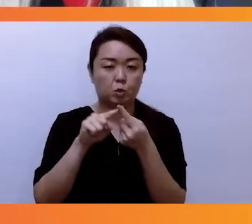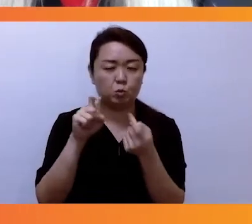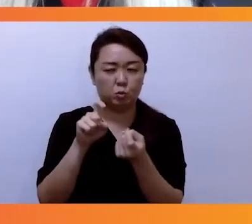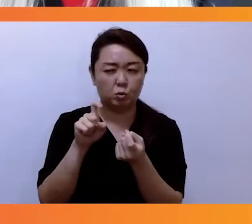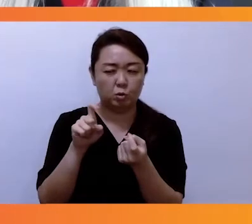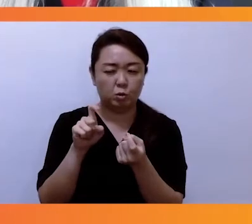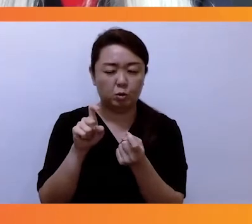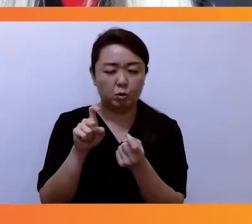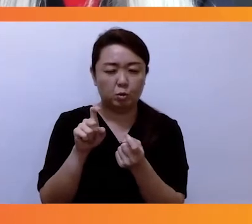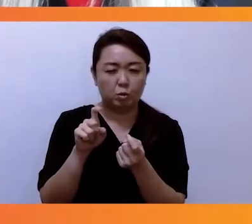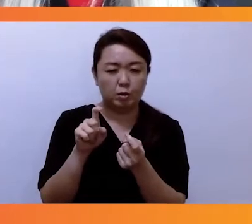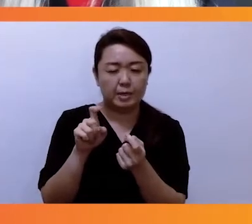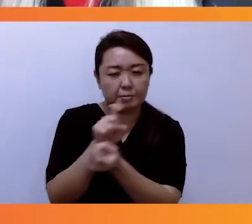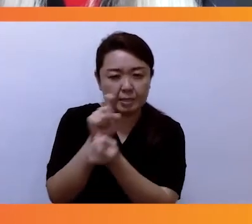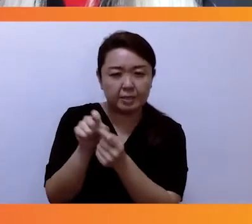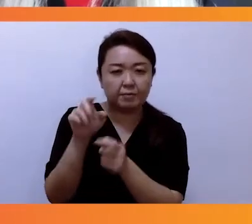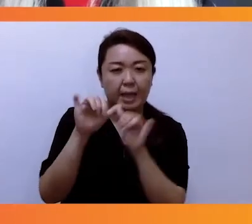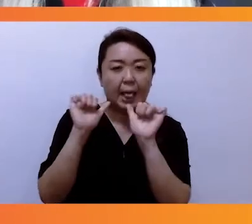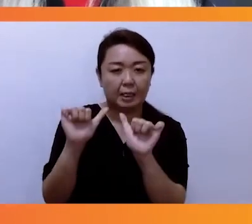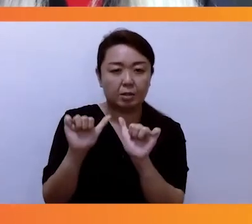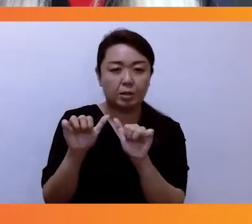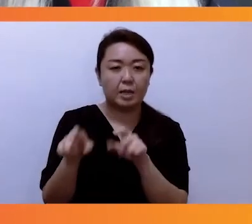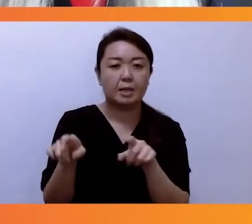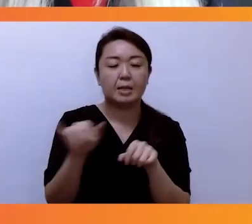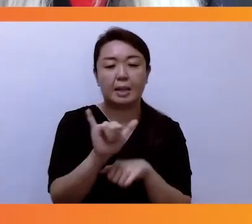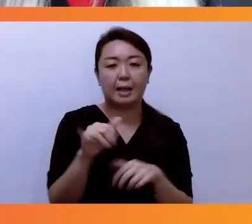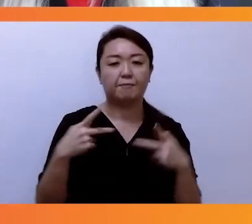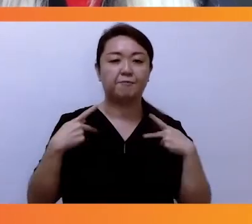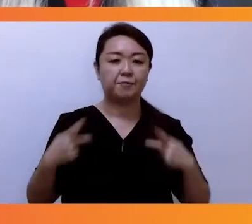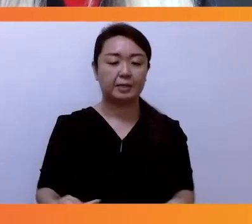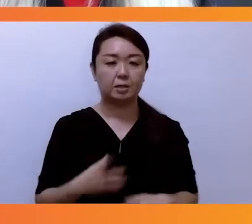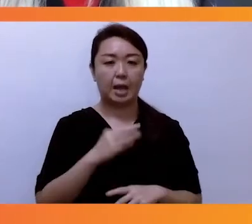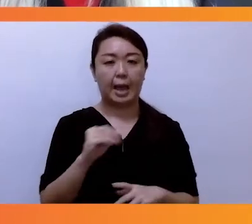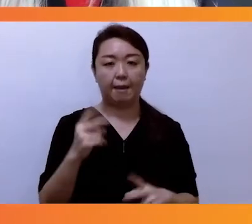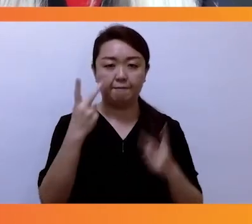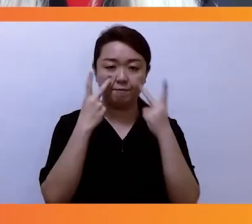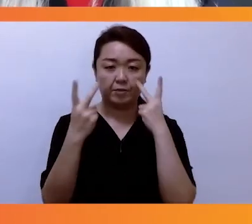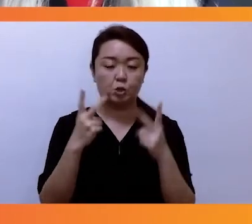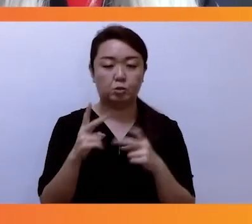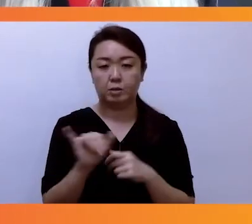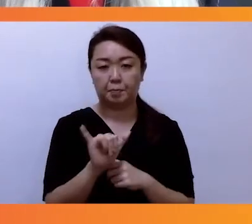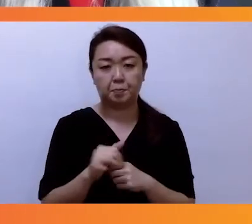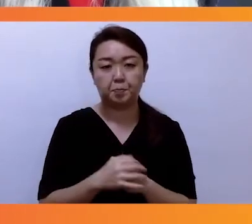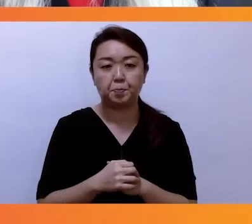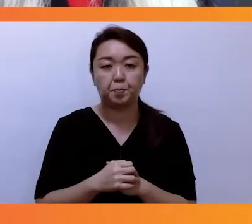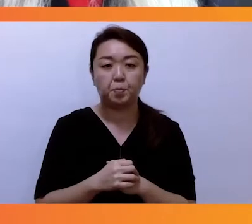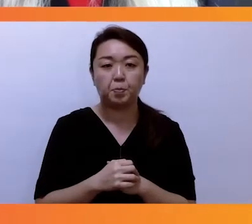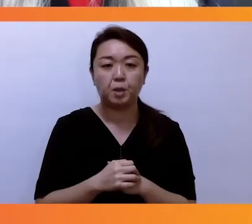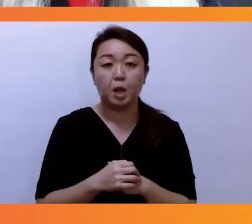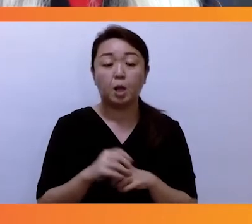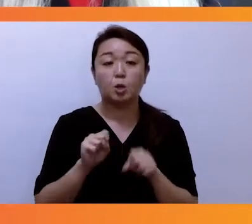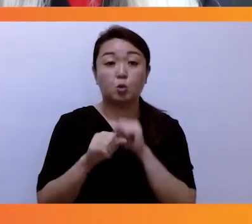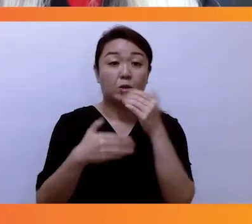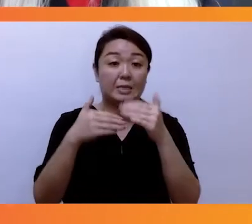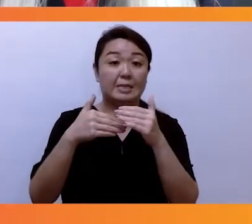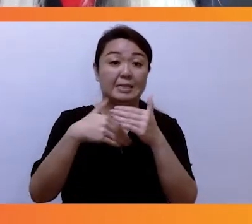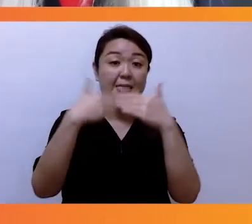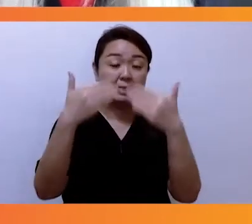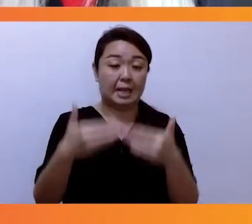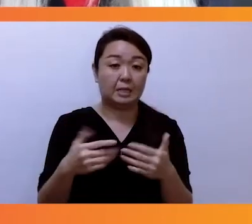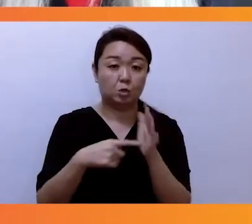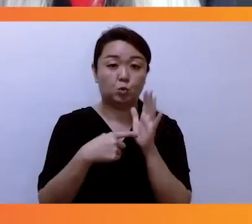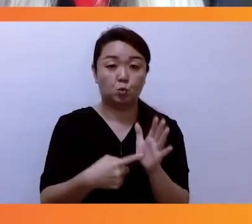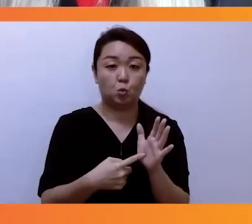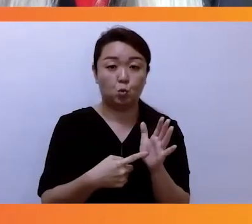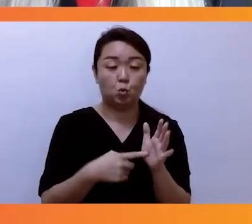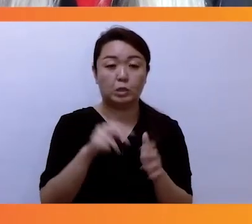specific to the particular athlete, just as the physical and the visual are. So this next